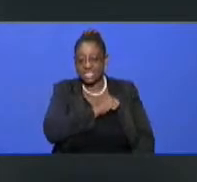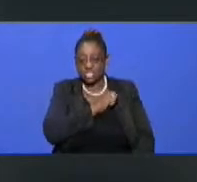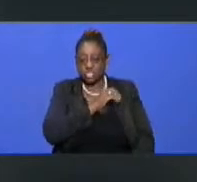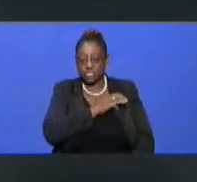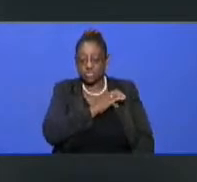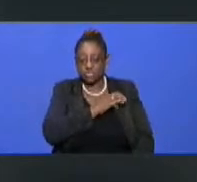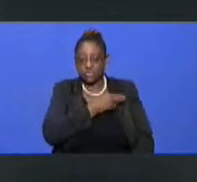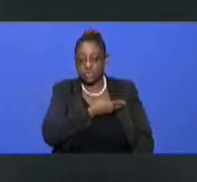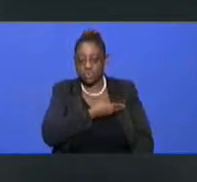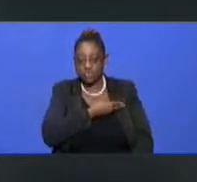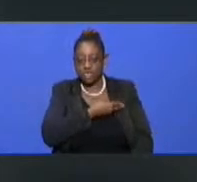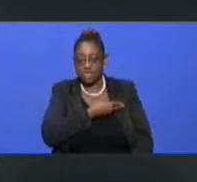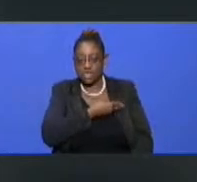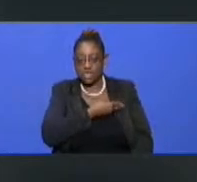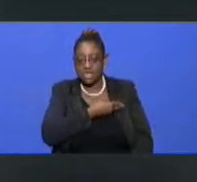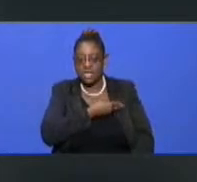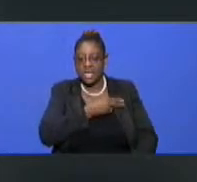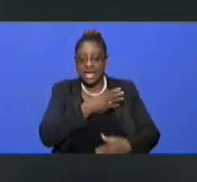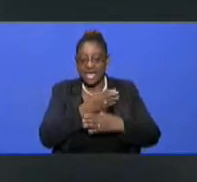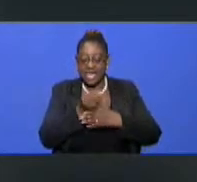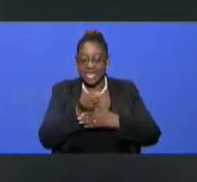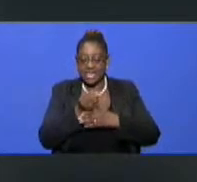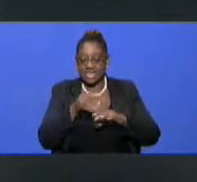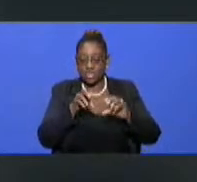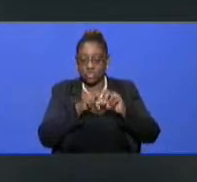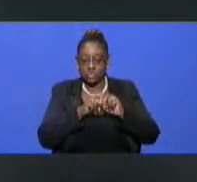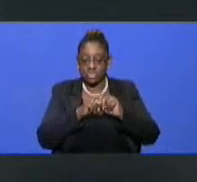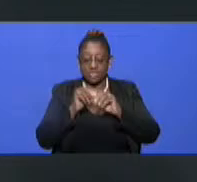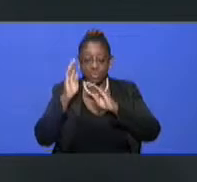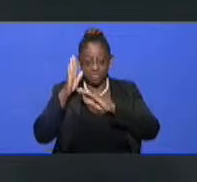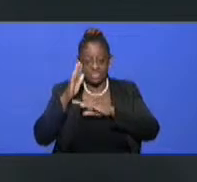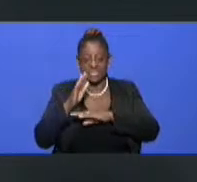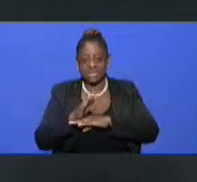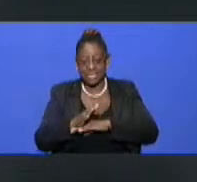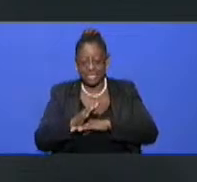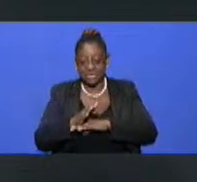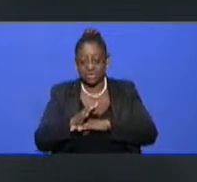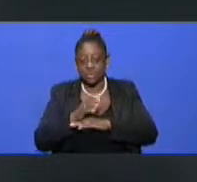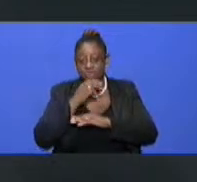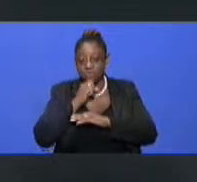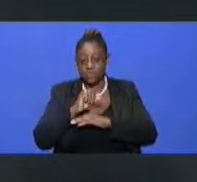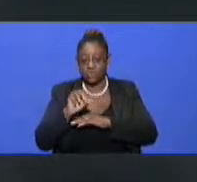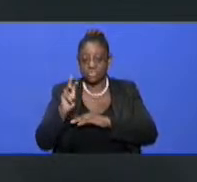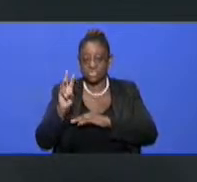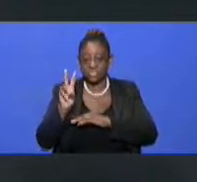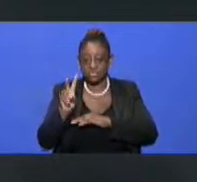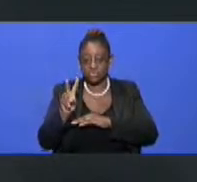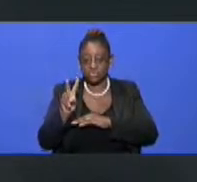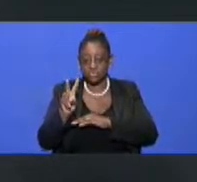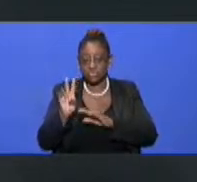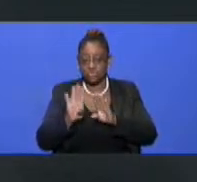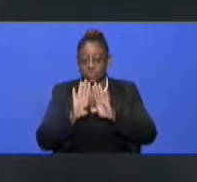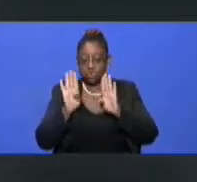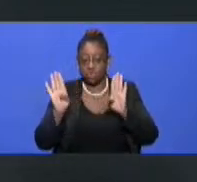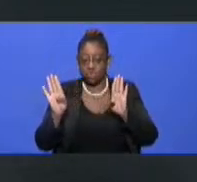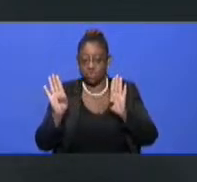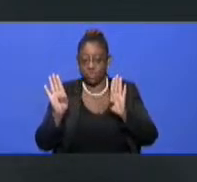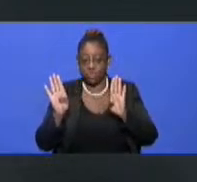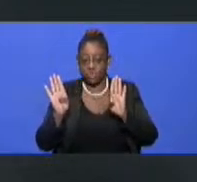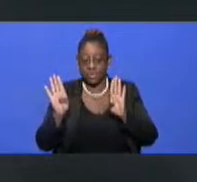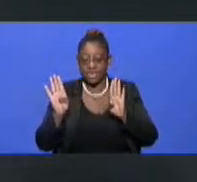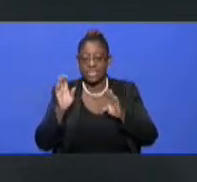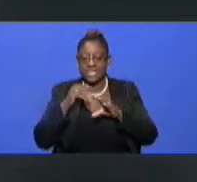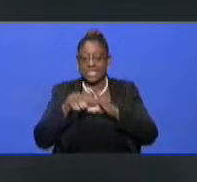Charlo Huber, who on many of the shows, including The Bahamas Tonight. The 62-year-old later opened a studio museum